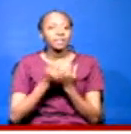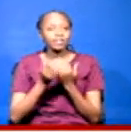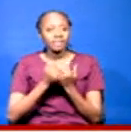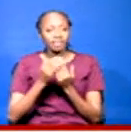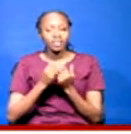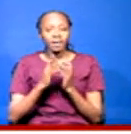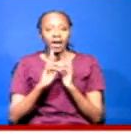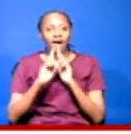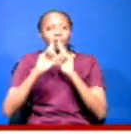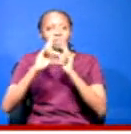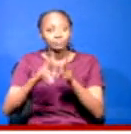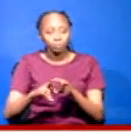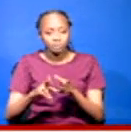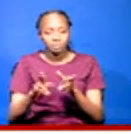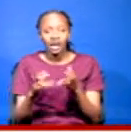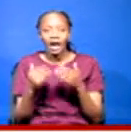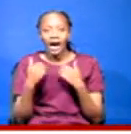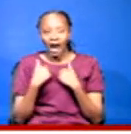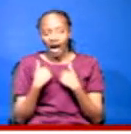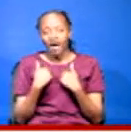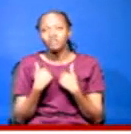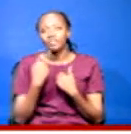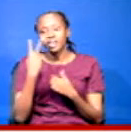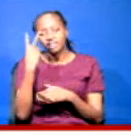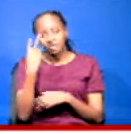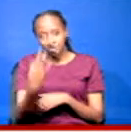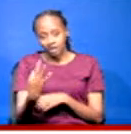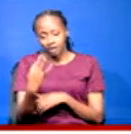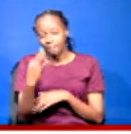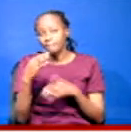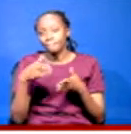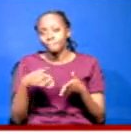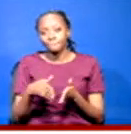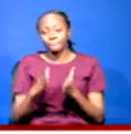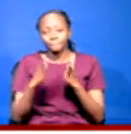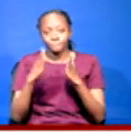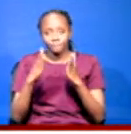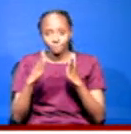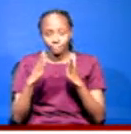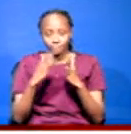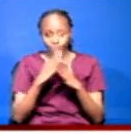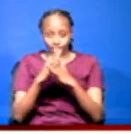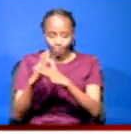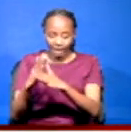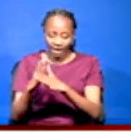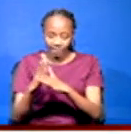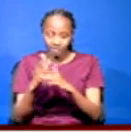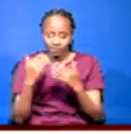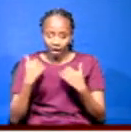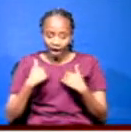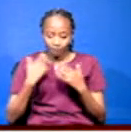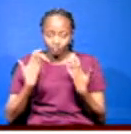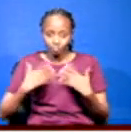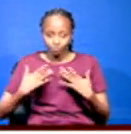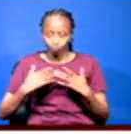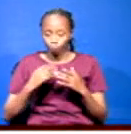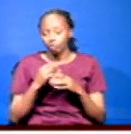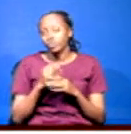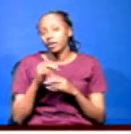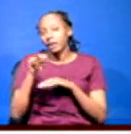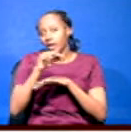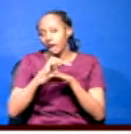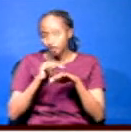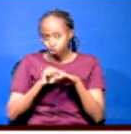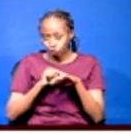is predicated upon three main players: the government at both levels, national and devolved, the